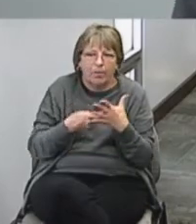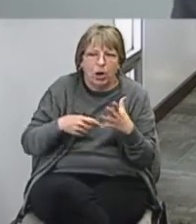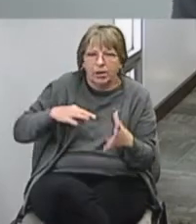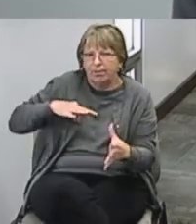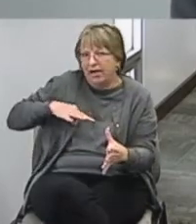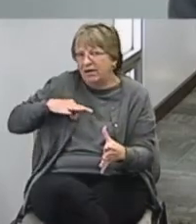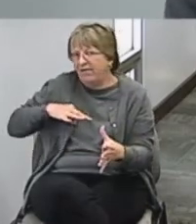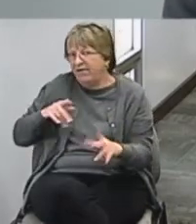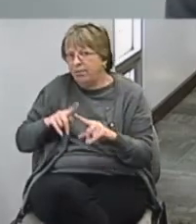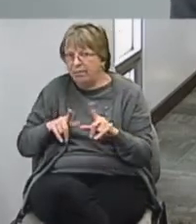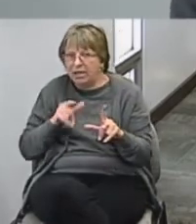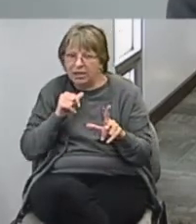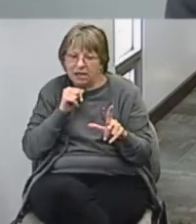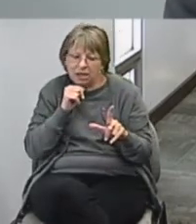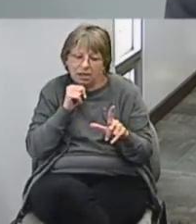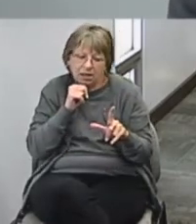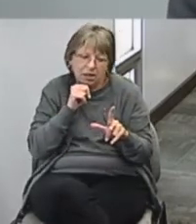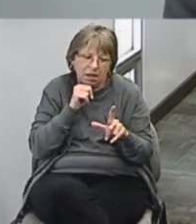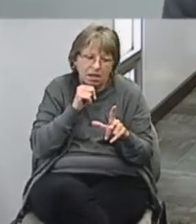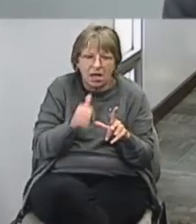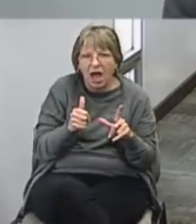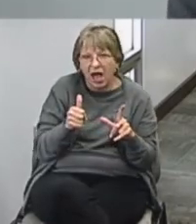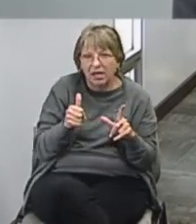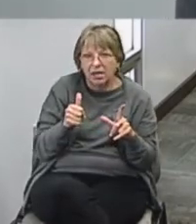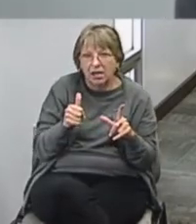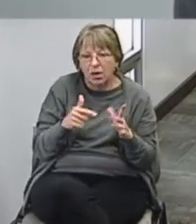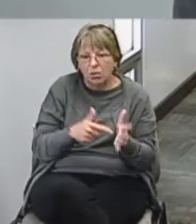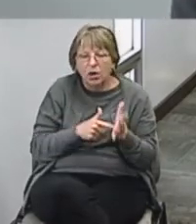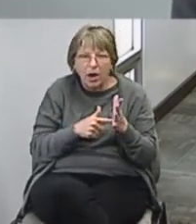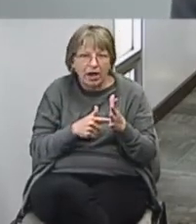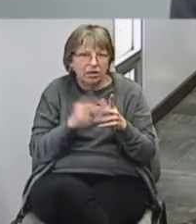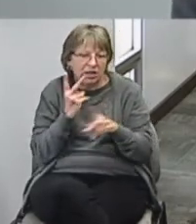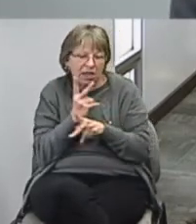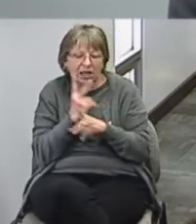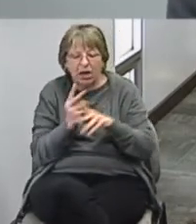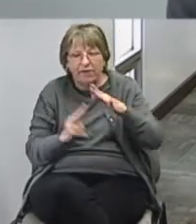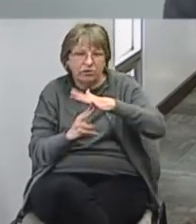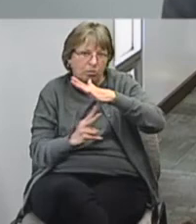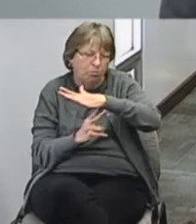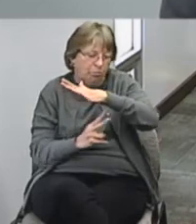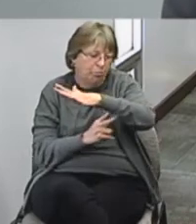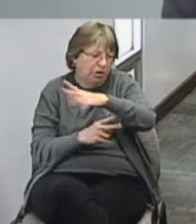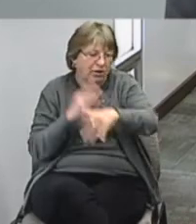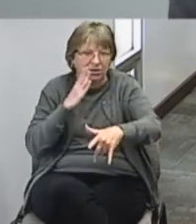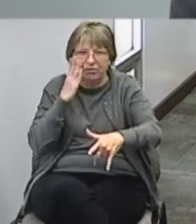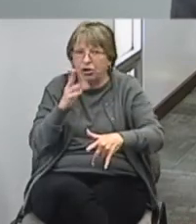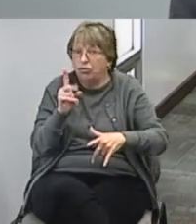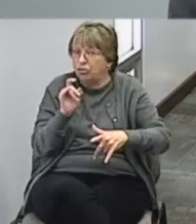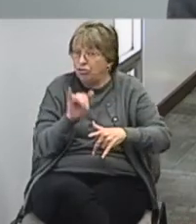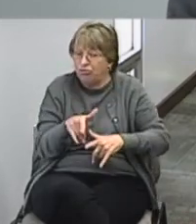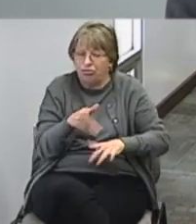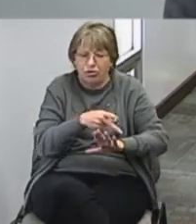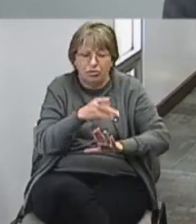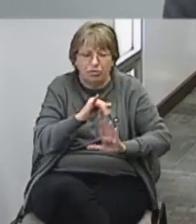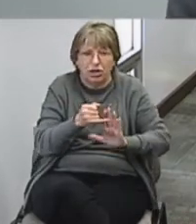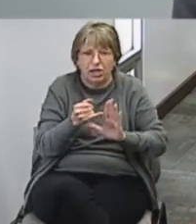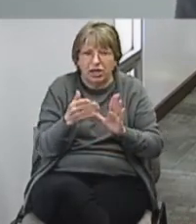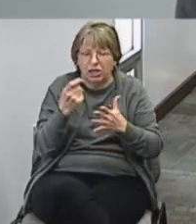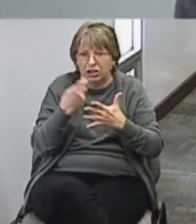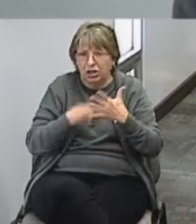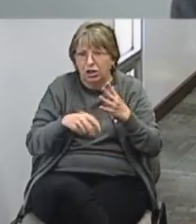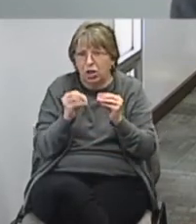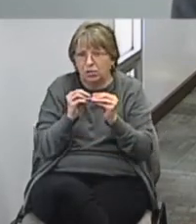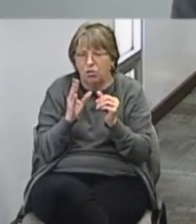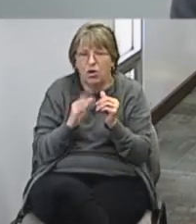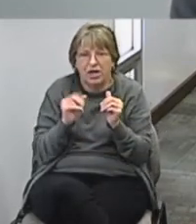of not having to maintain those bridges in the future. And so, because to do this project is going to cost more than the